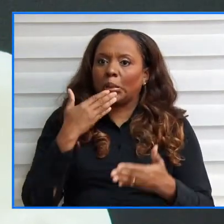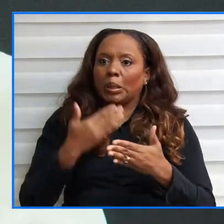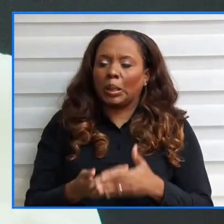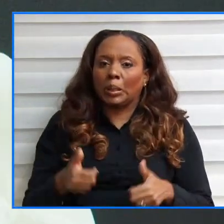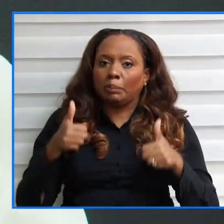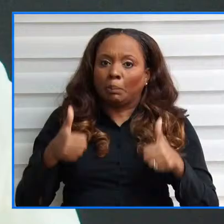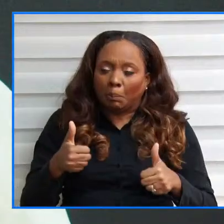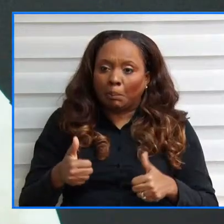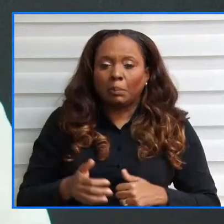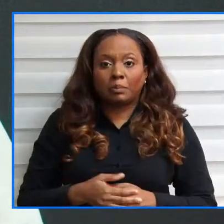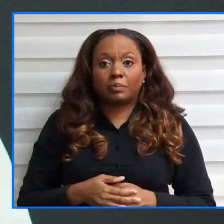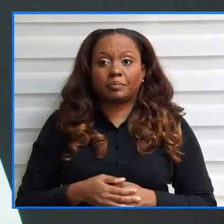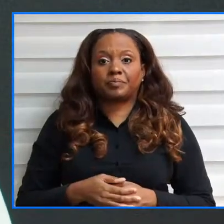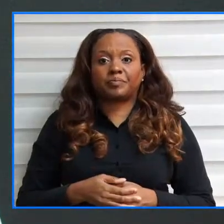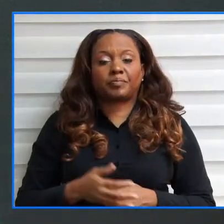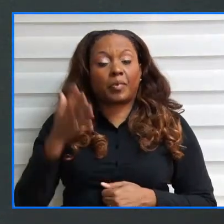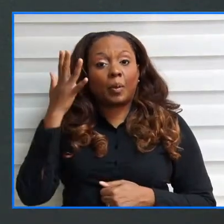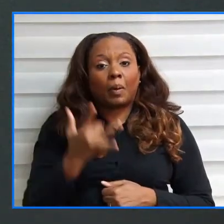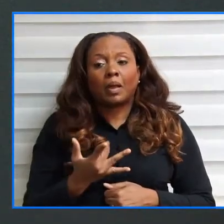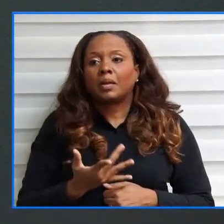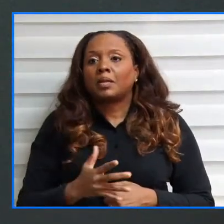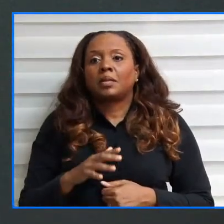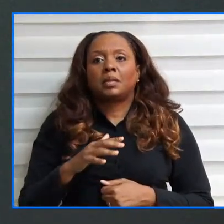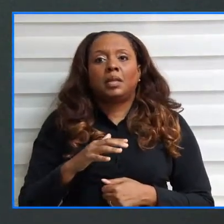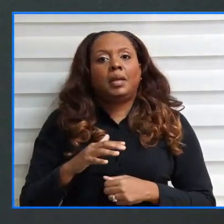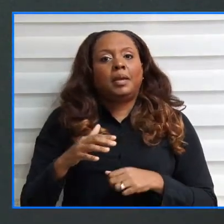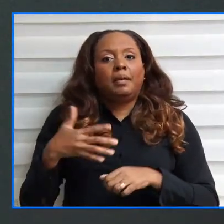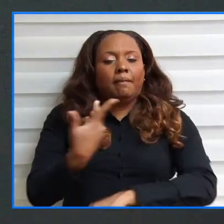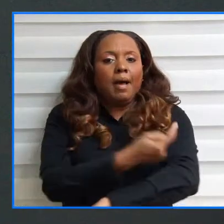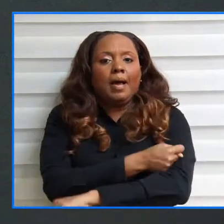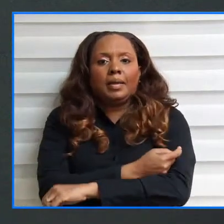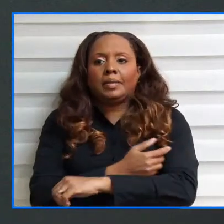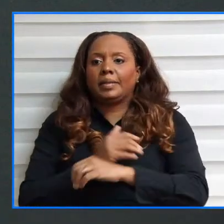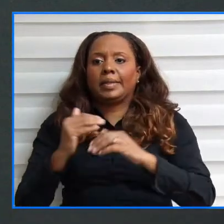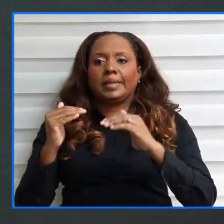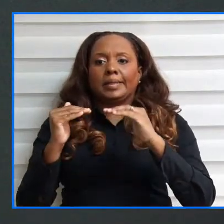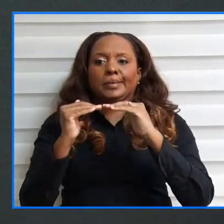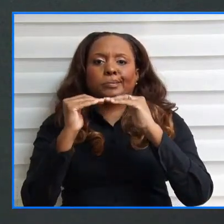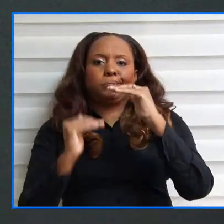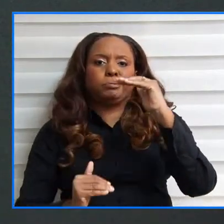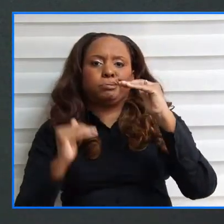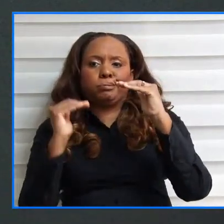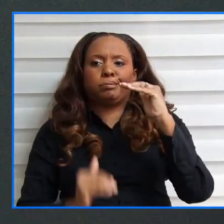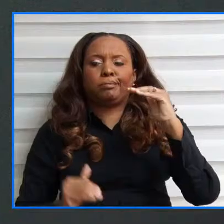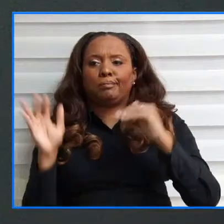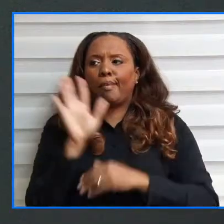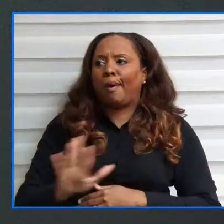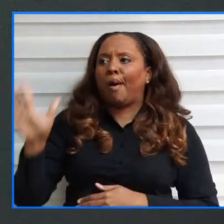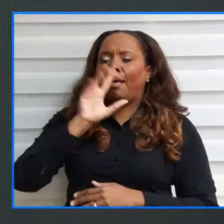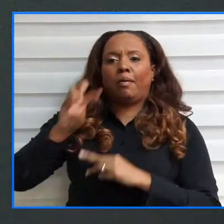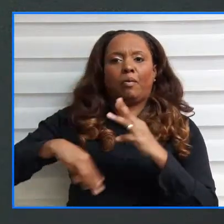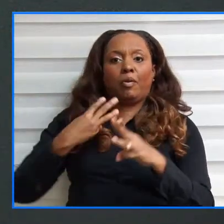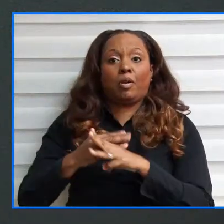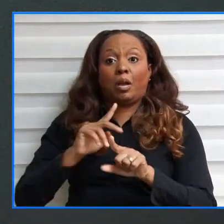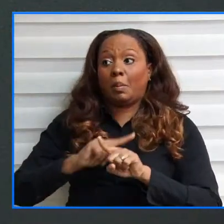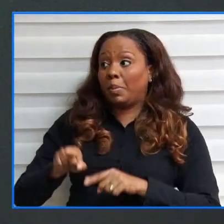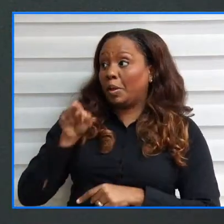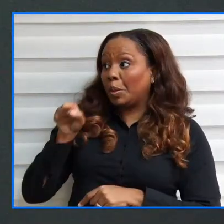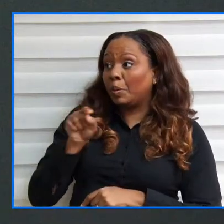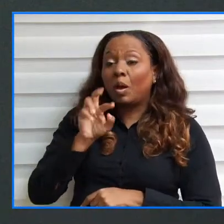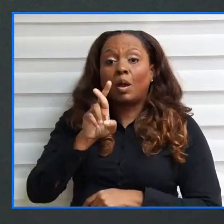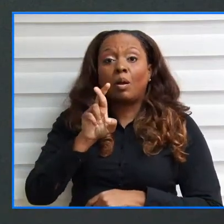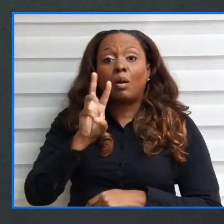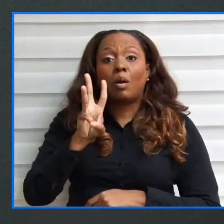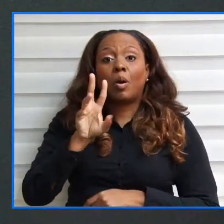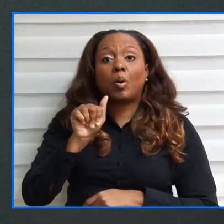as a result of the absence of vaccine equity globally. And we believe that the efforts of yourself and Ghana in terms